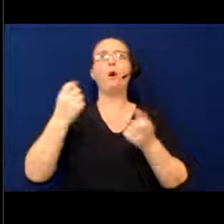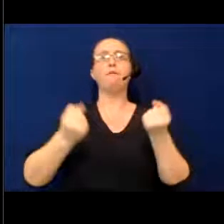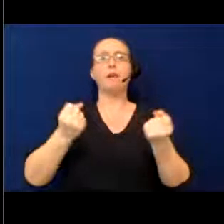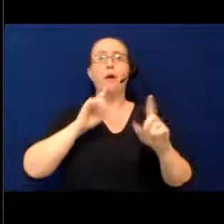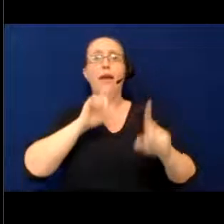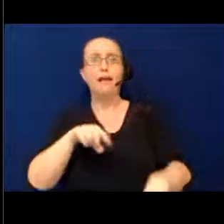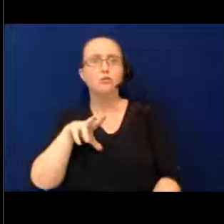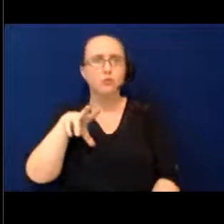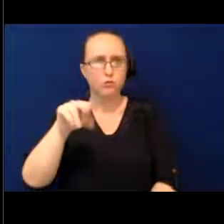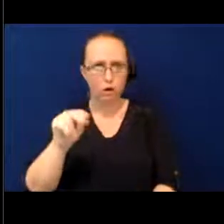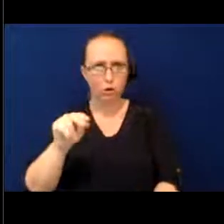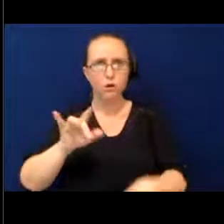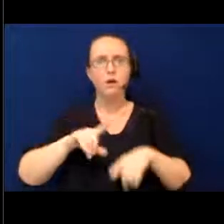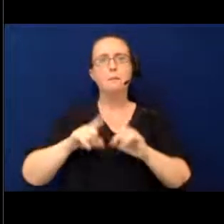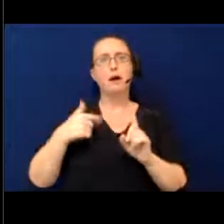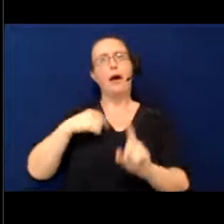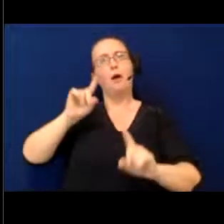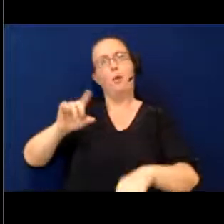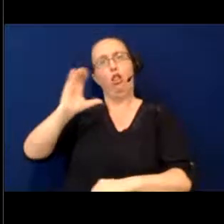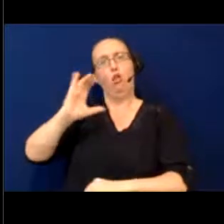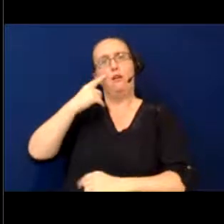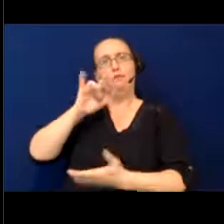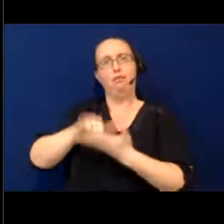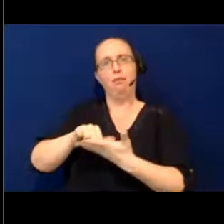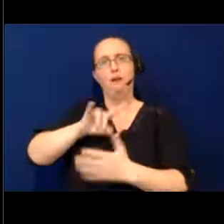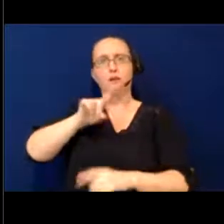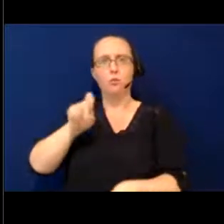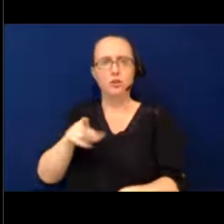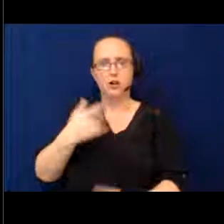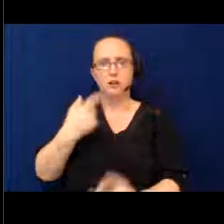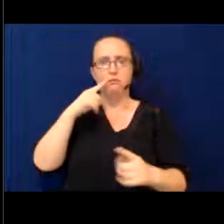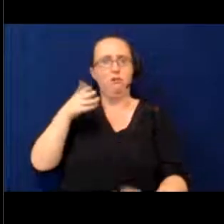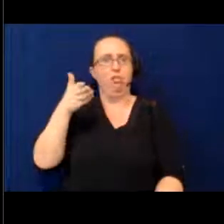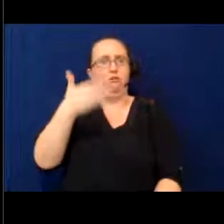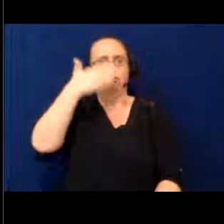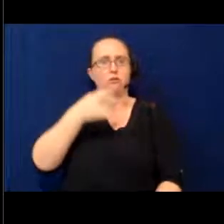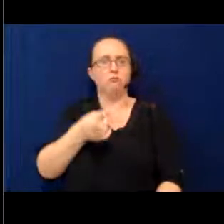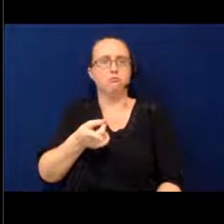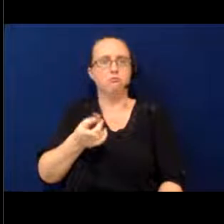no, but I went there looking for that question and it was right there in front of me.